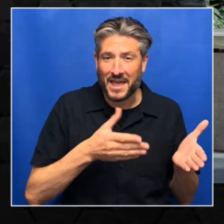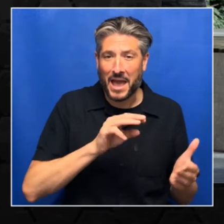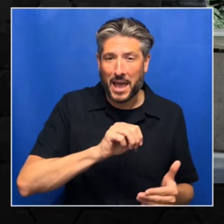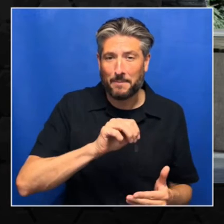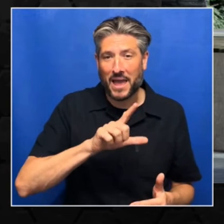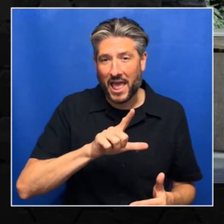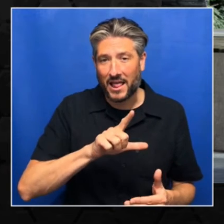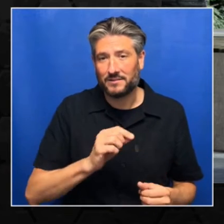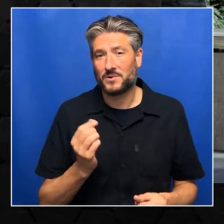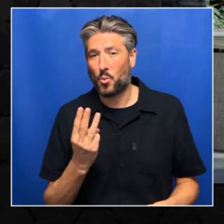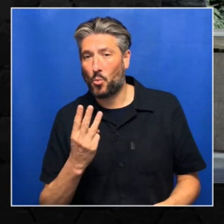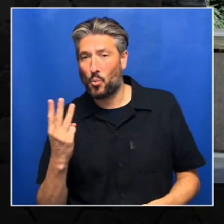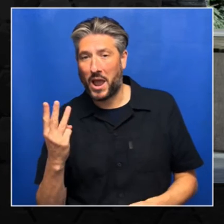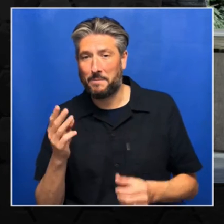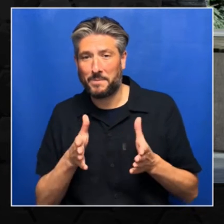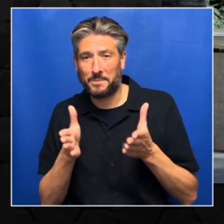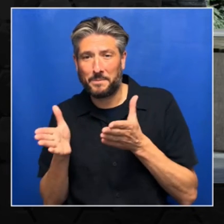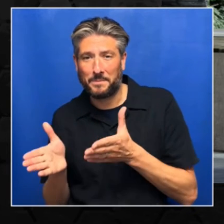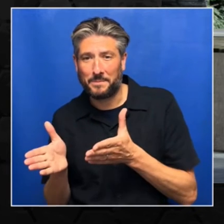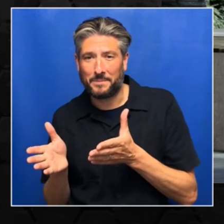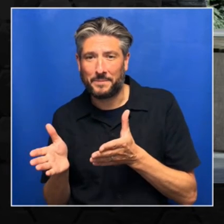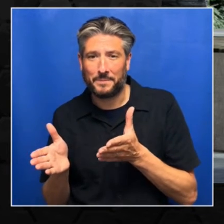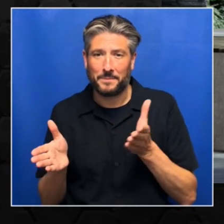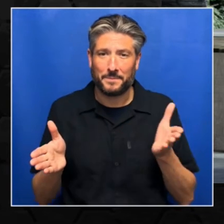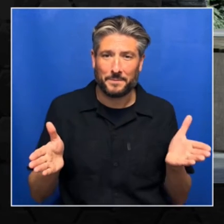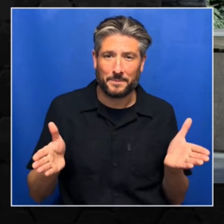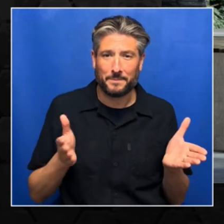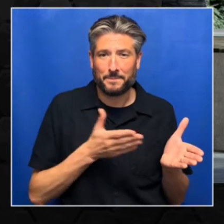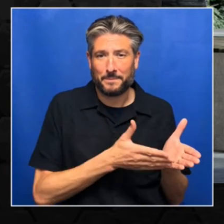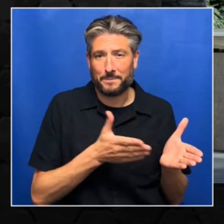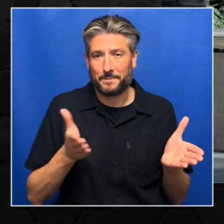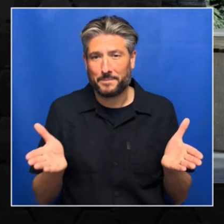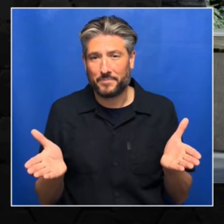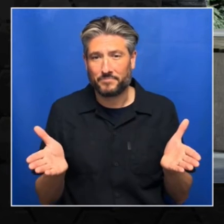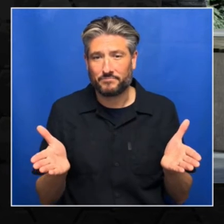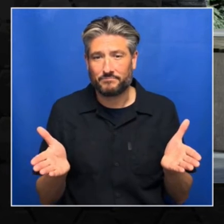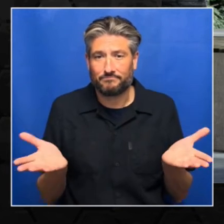separate parts of services, basically.